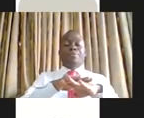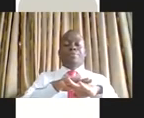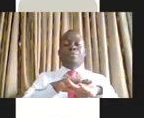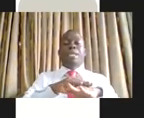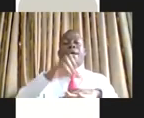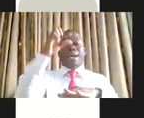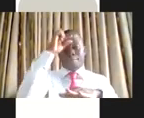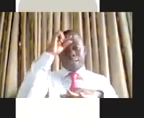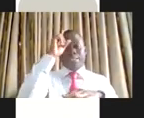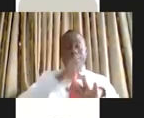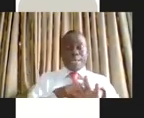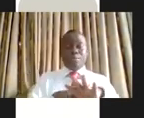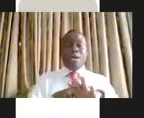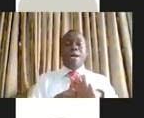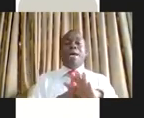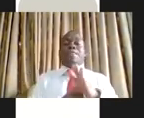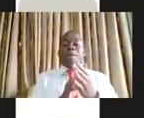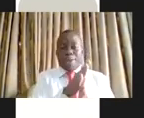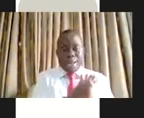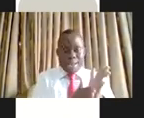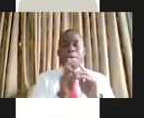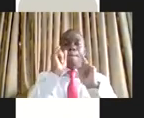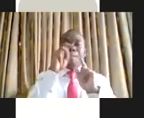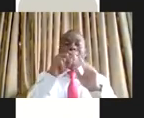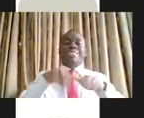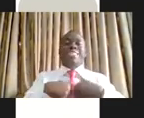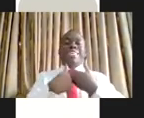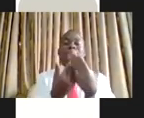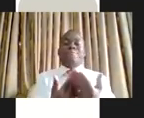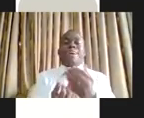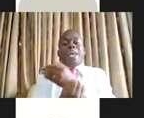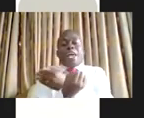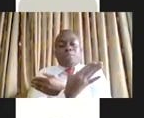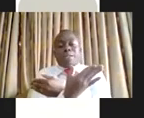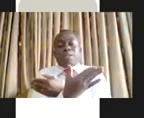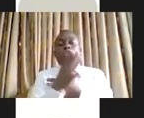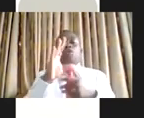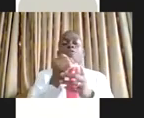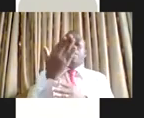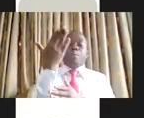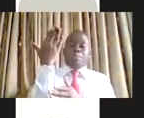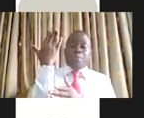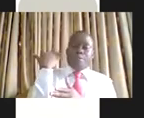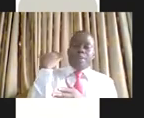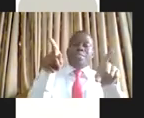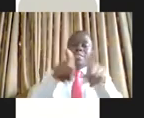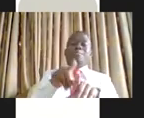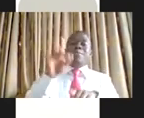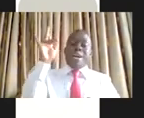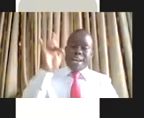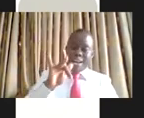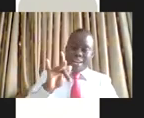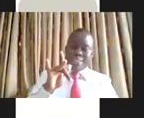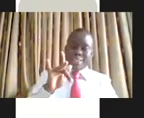governments when they are doing budgets to give an explanation of previous and current or proposed